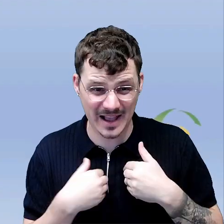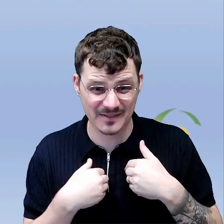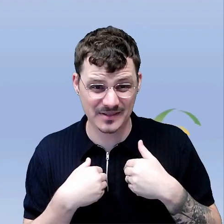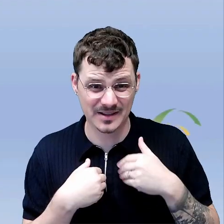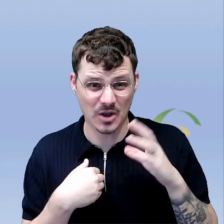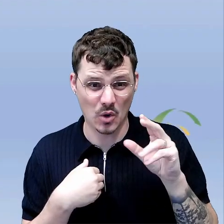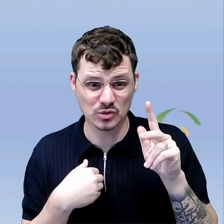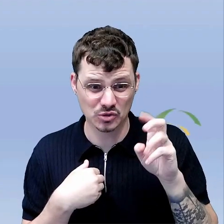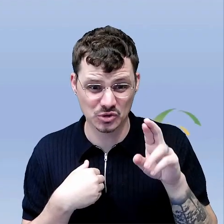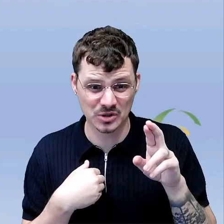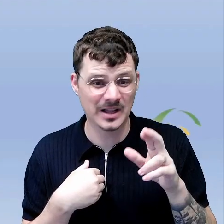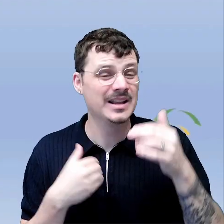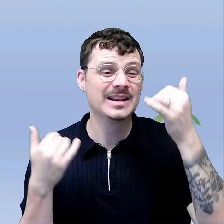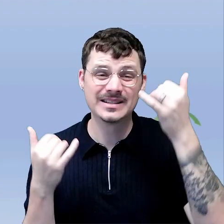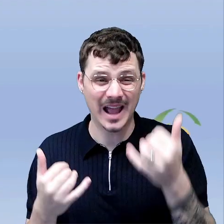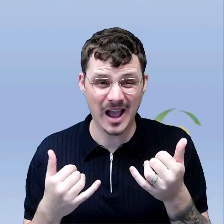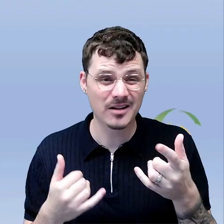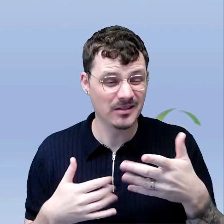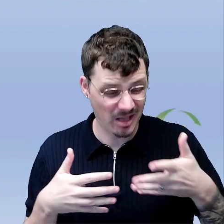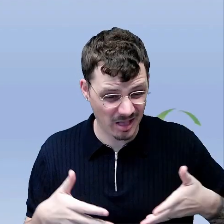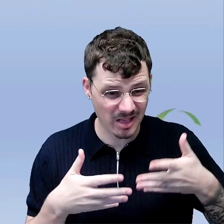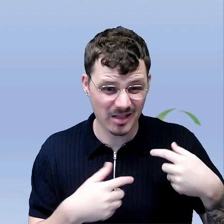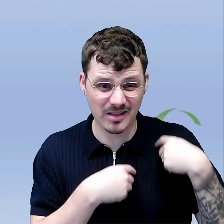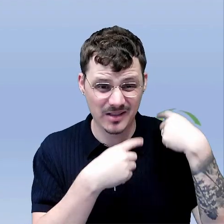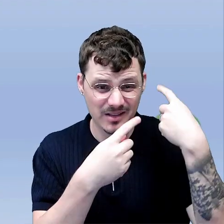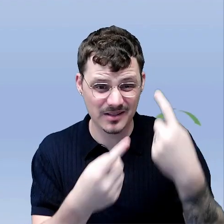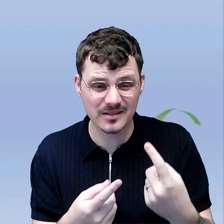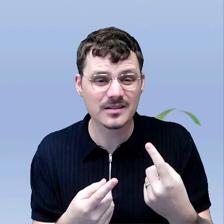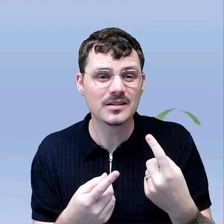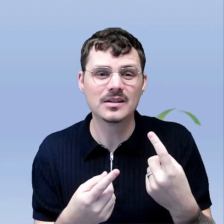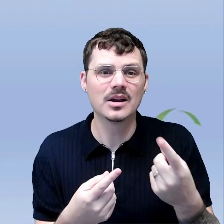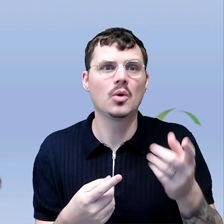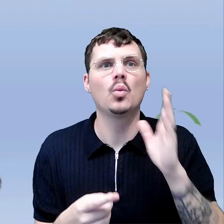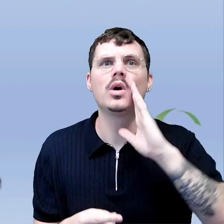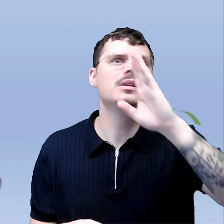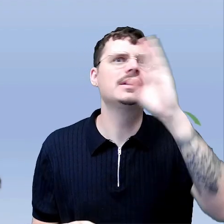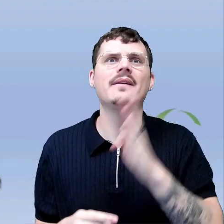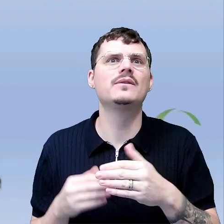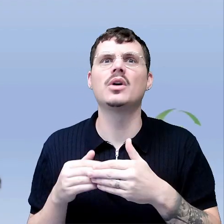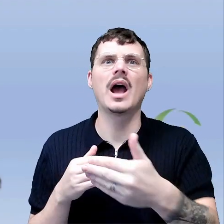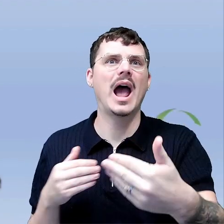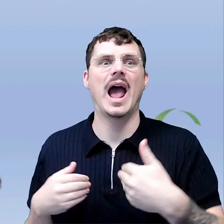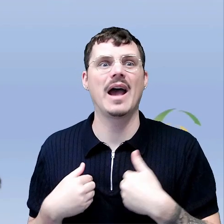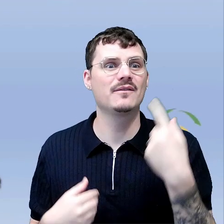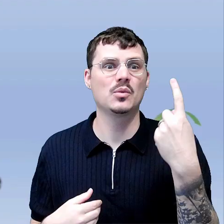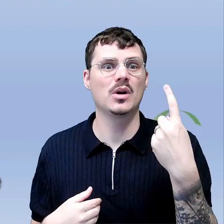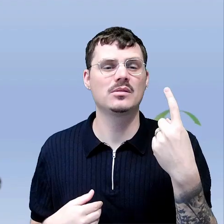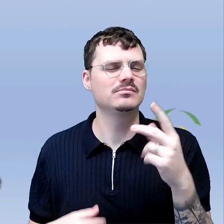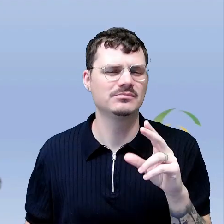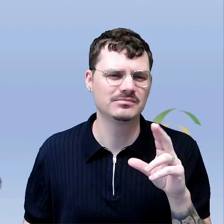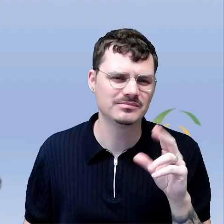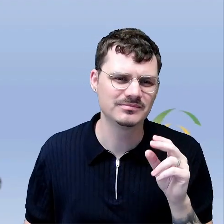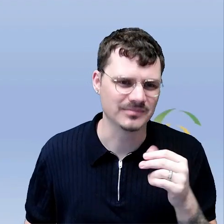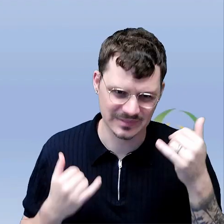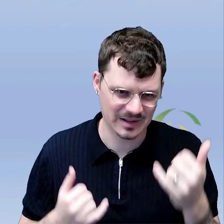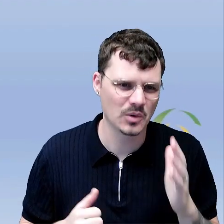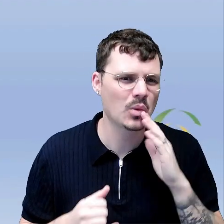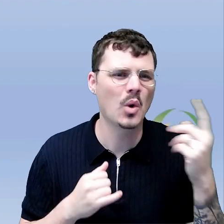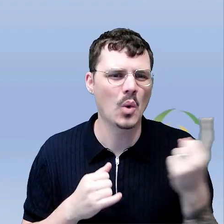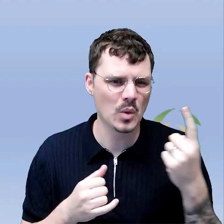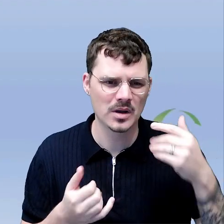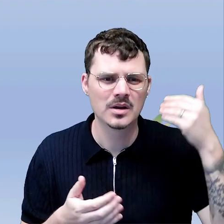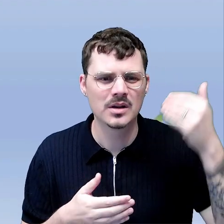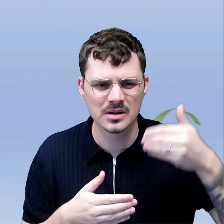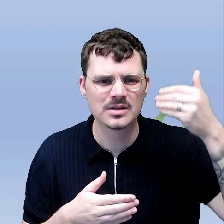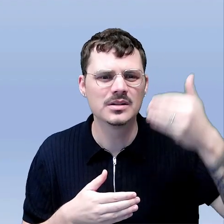him never having another H. pylori ulcer are very low. And in fact, each time he's having a flare of